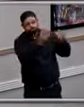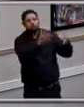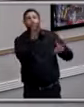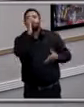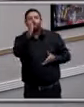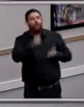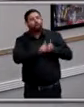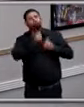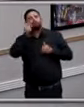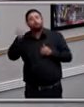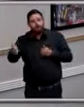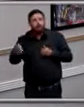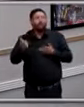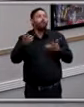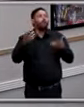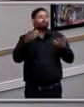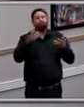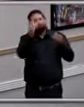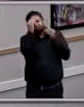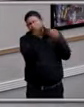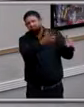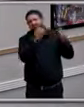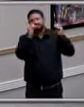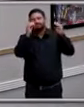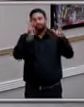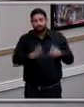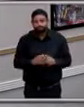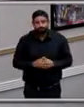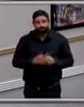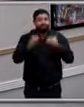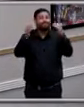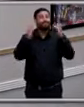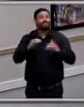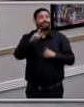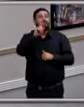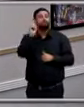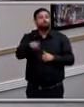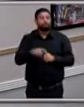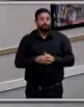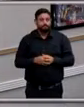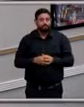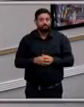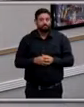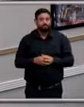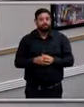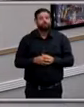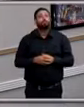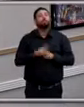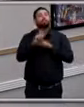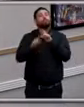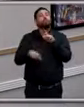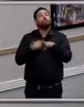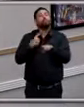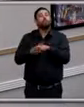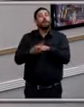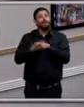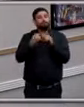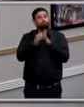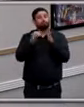everything should be fine. Yes, ma'am. Okay, the next question is, when the kids